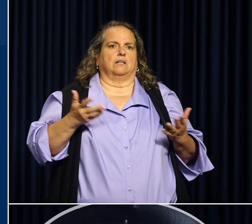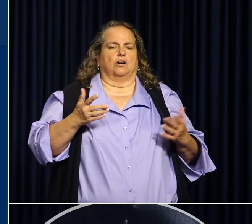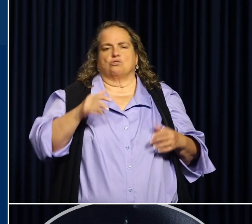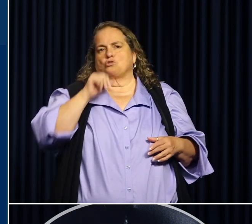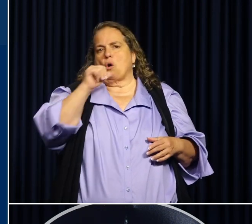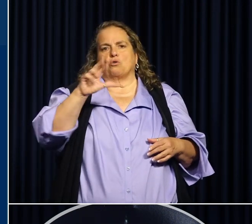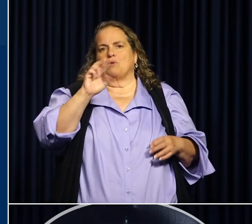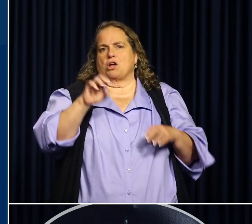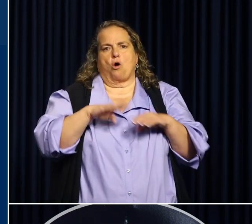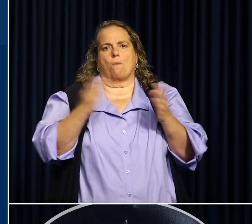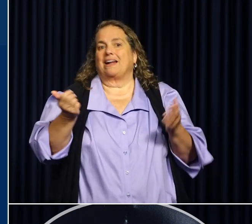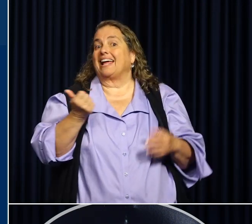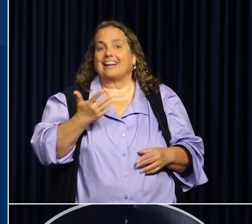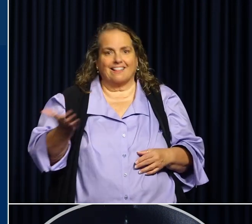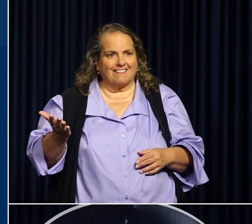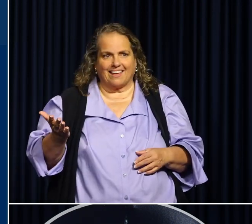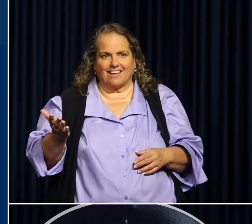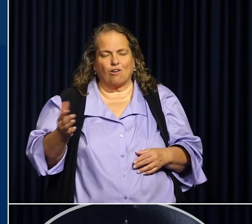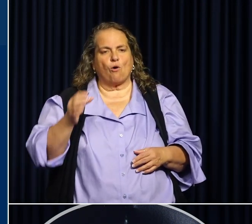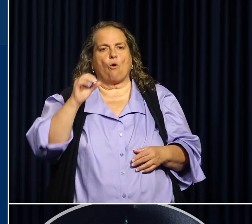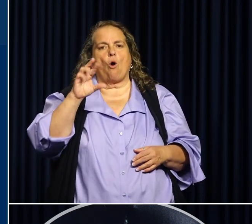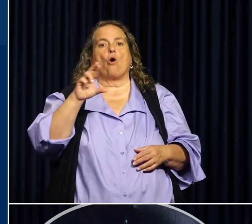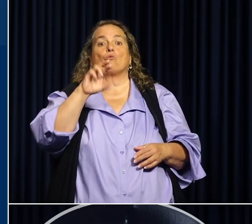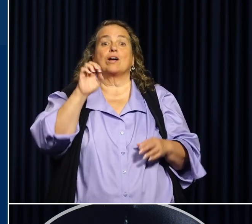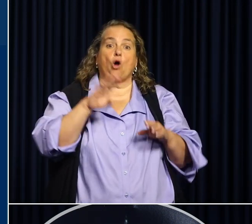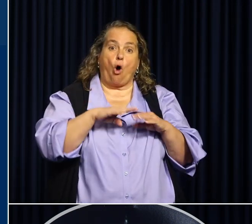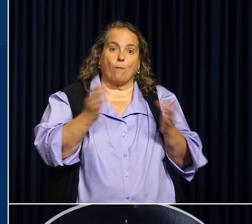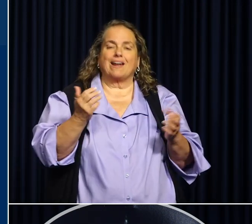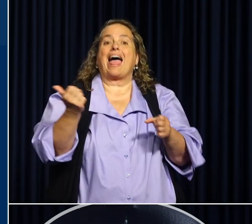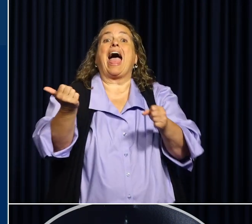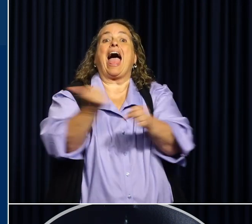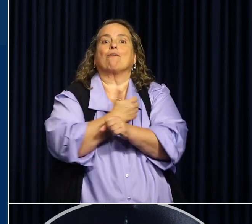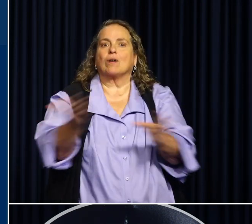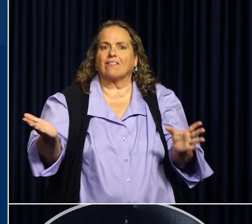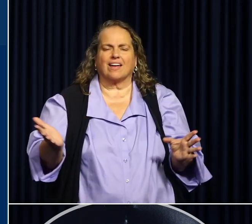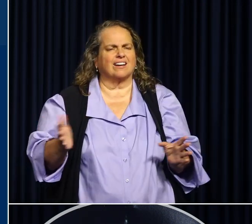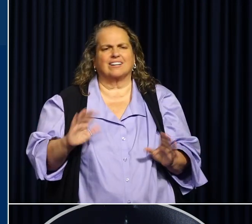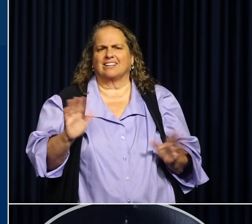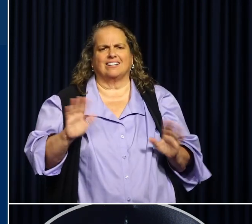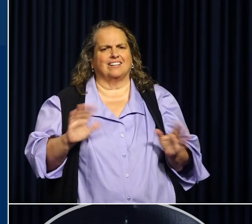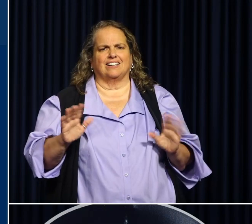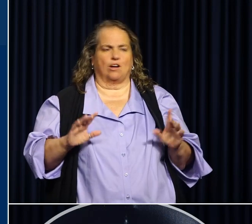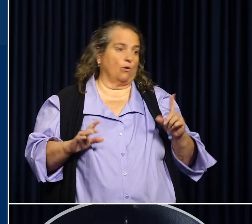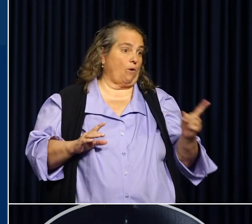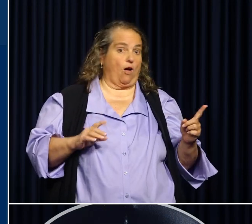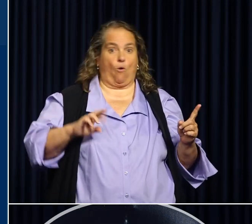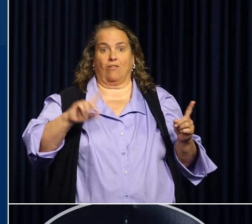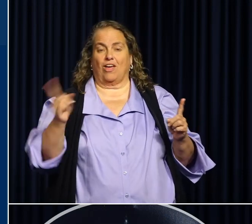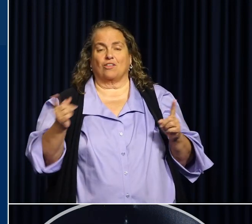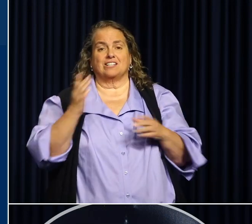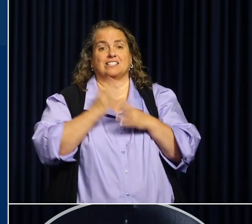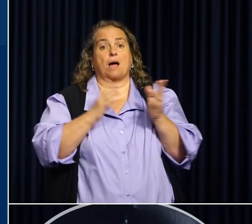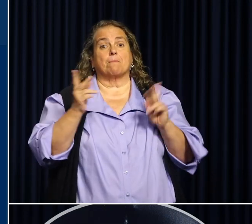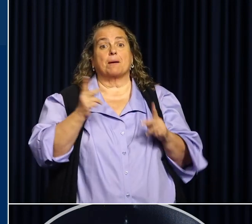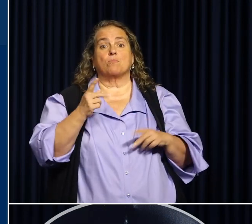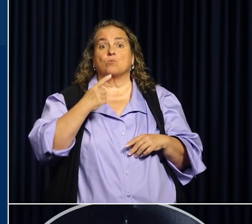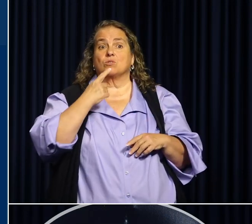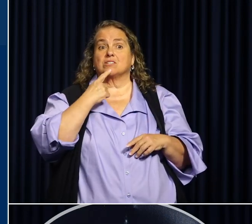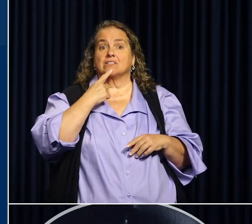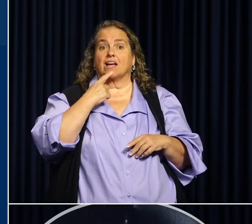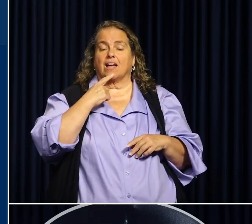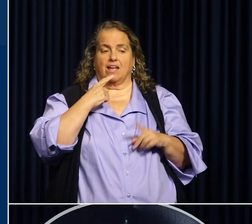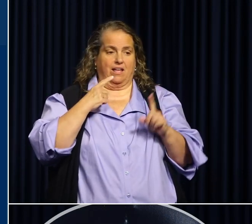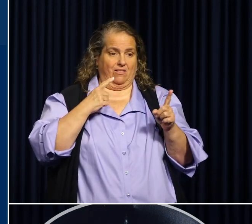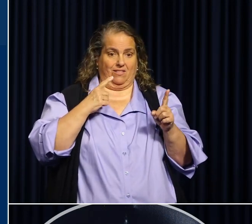don't reopen anything or a reopen everything, right? And the fact that I hear some folks on